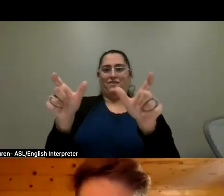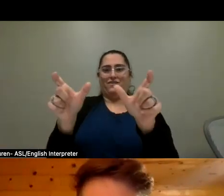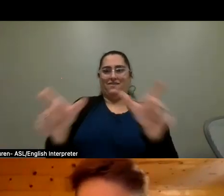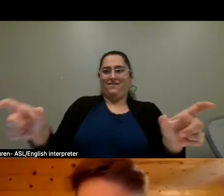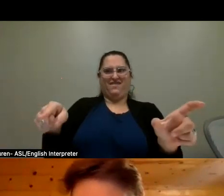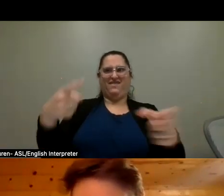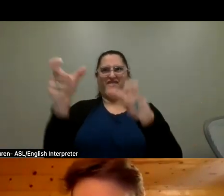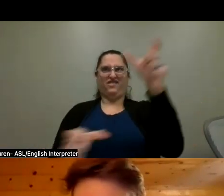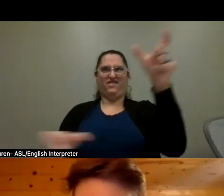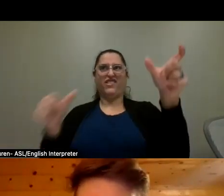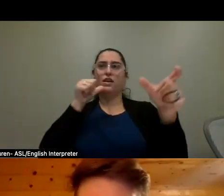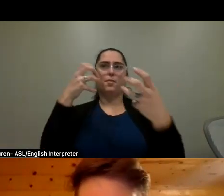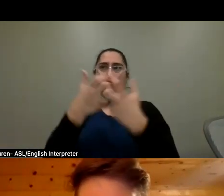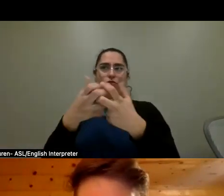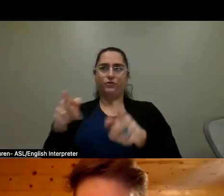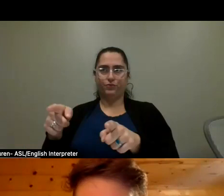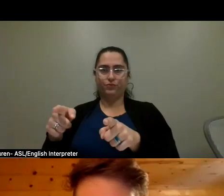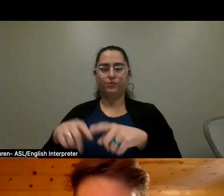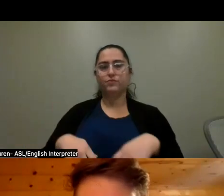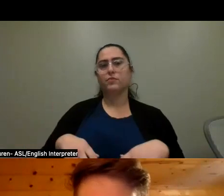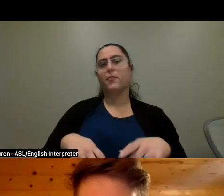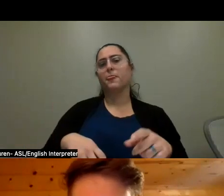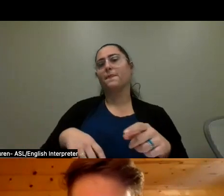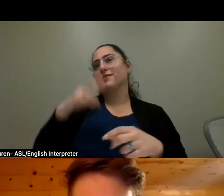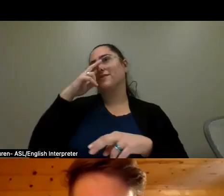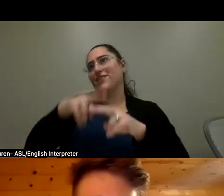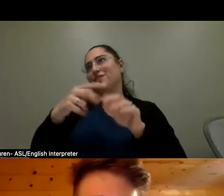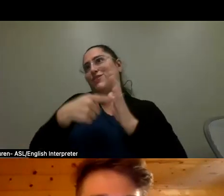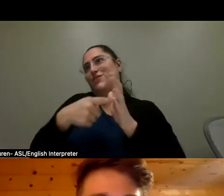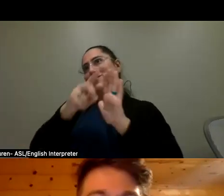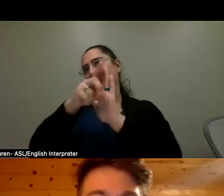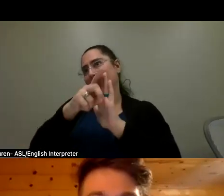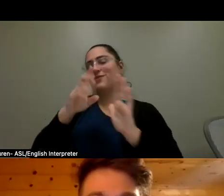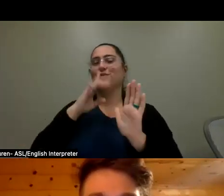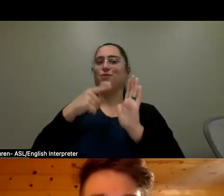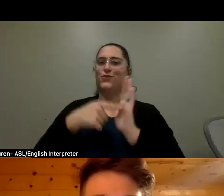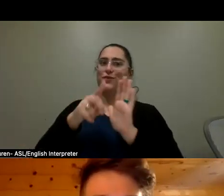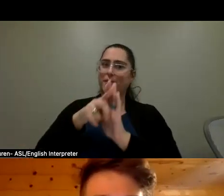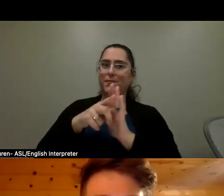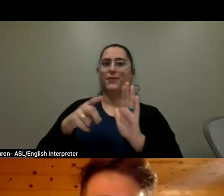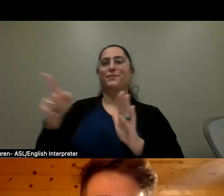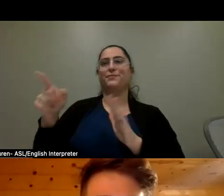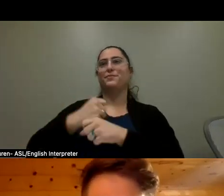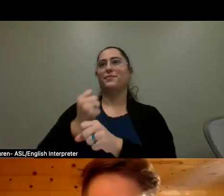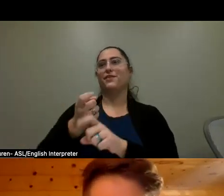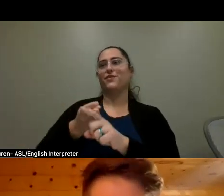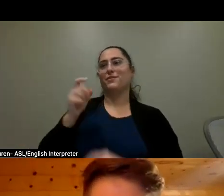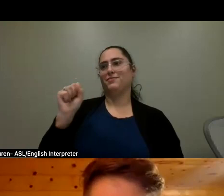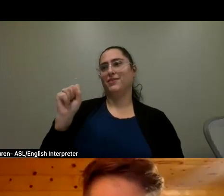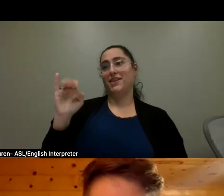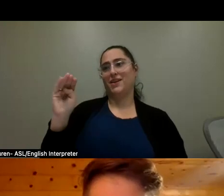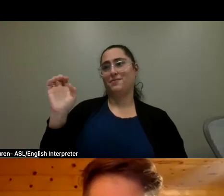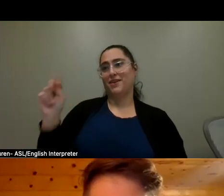So it's always, I guess, fun to do a little demonstration. So I'm going to show this Hugging Face created by Simon and try to